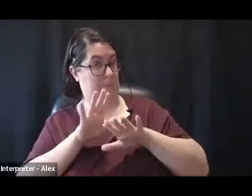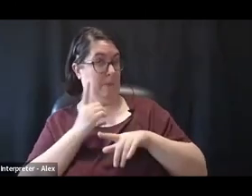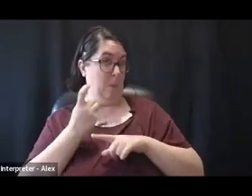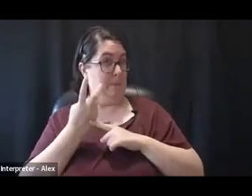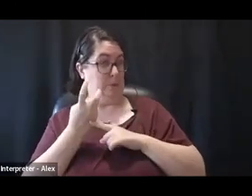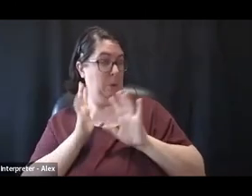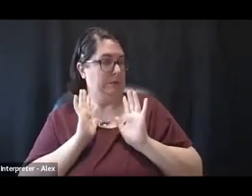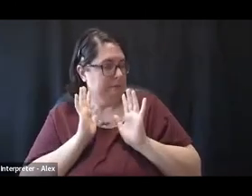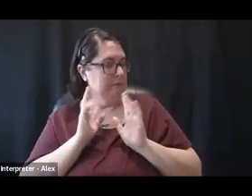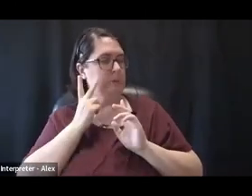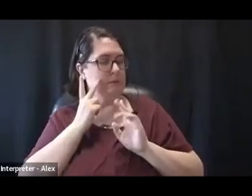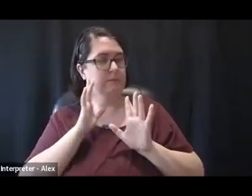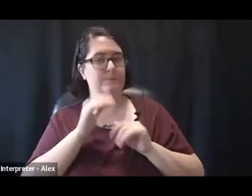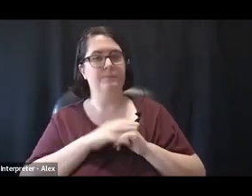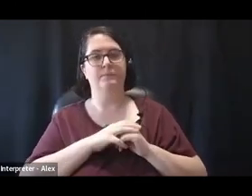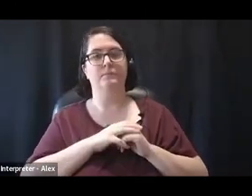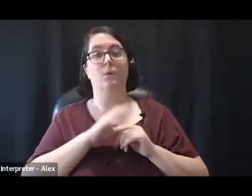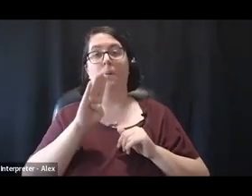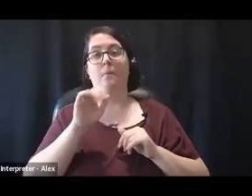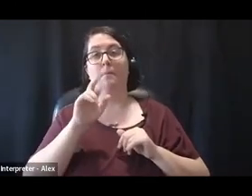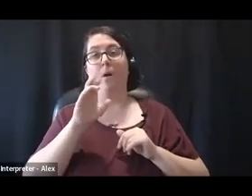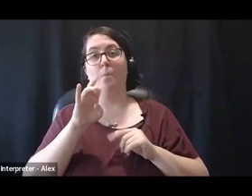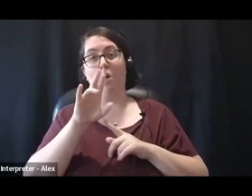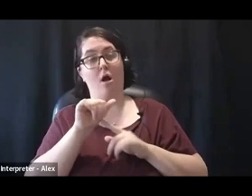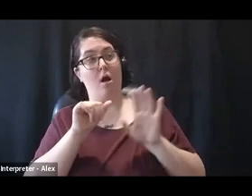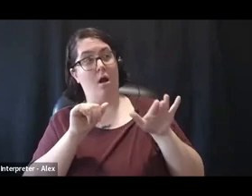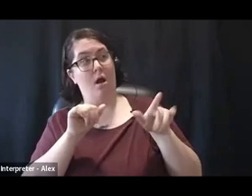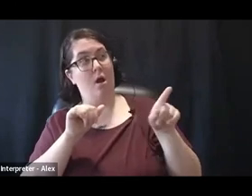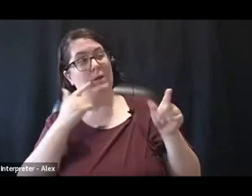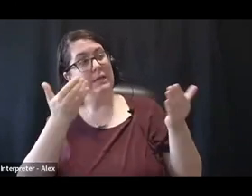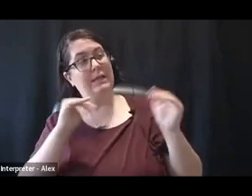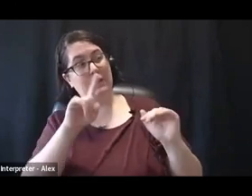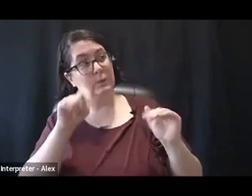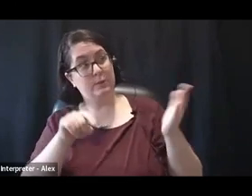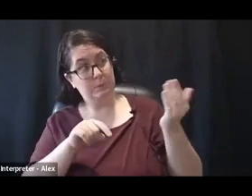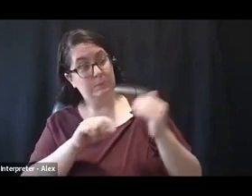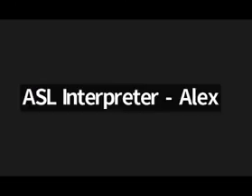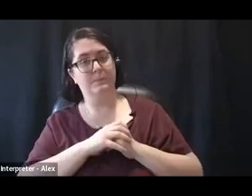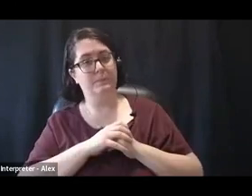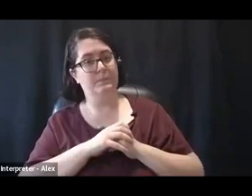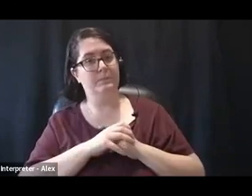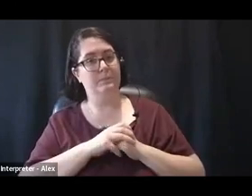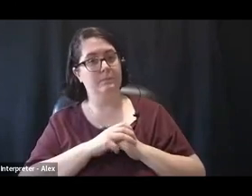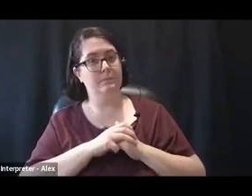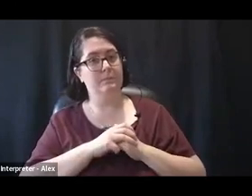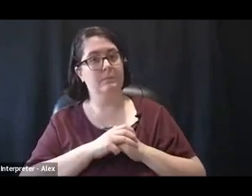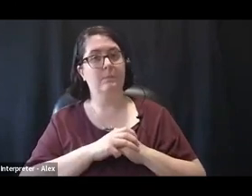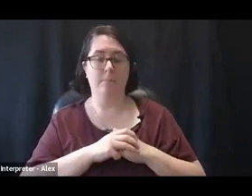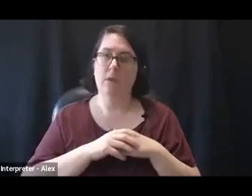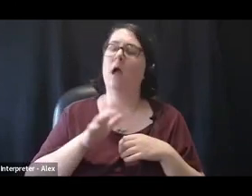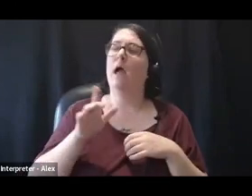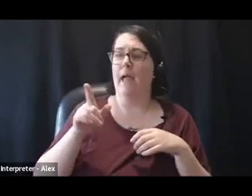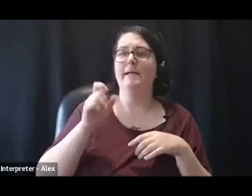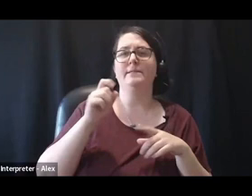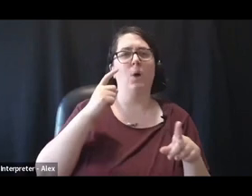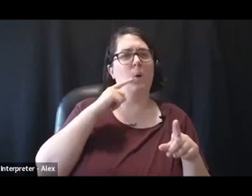two questions. Barbara, what is next in the list? Yeah, so